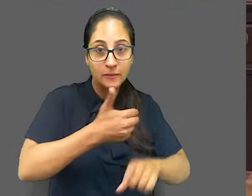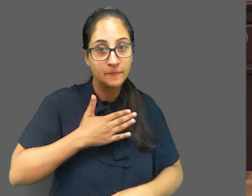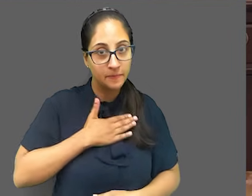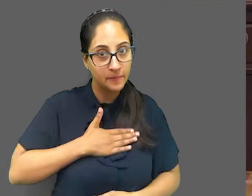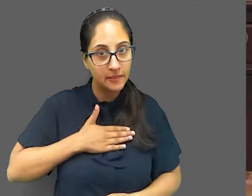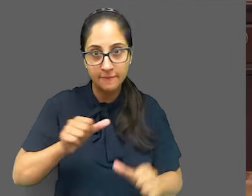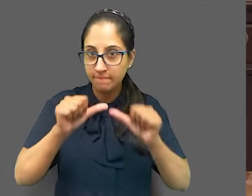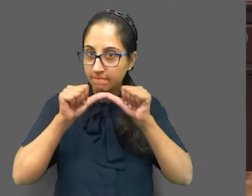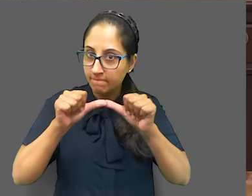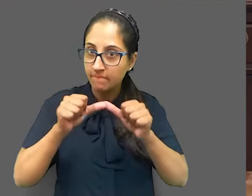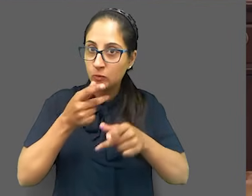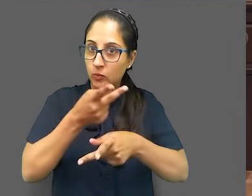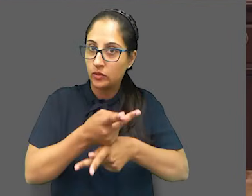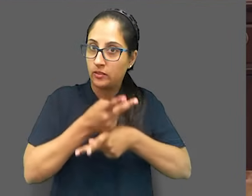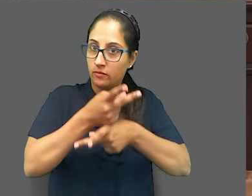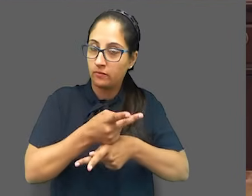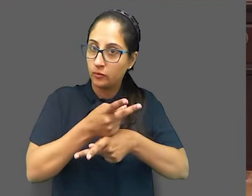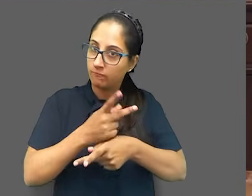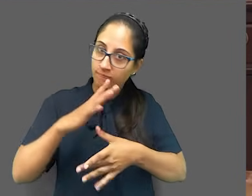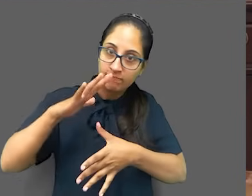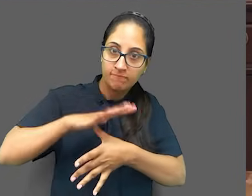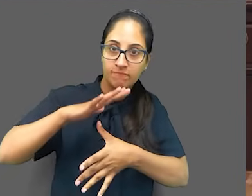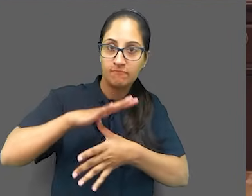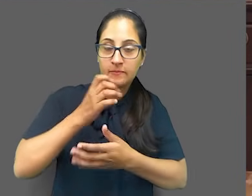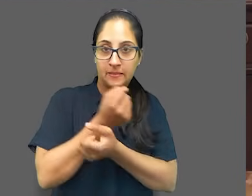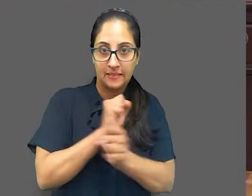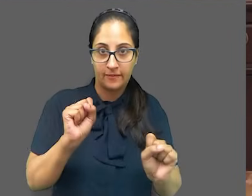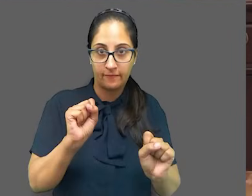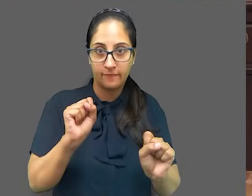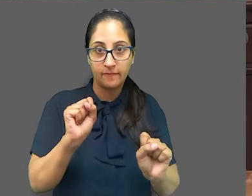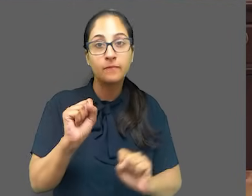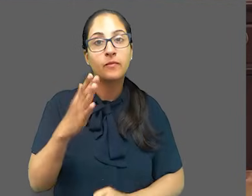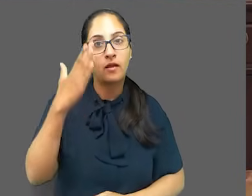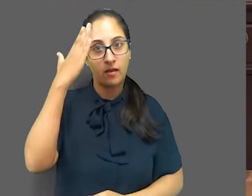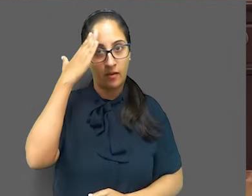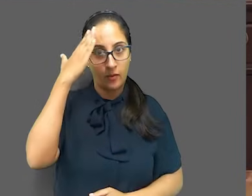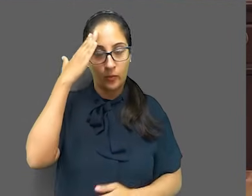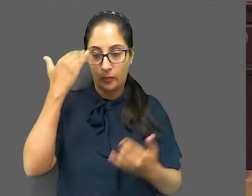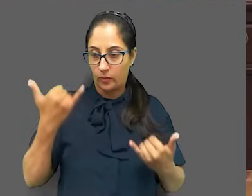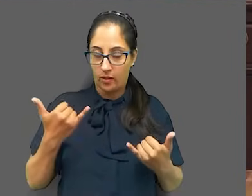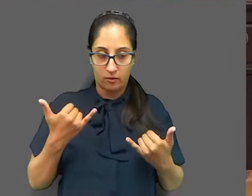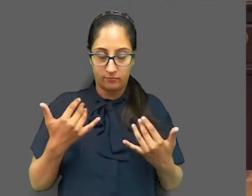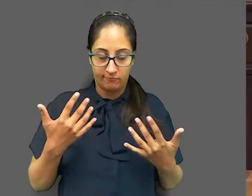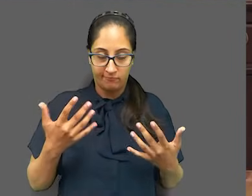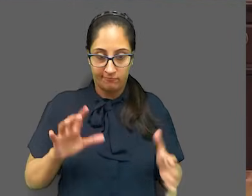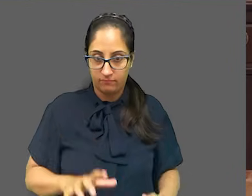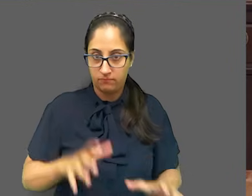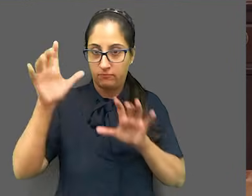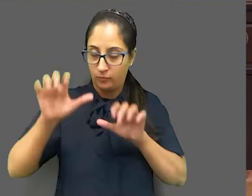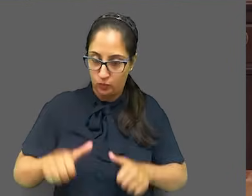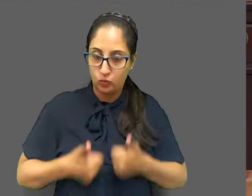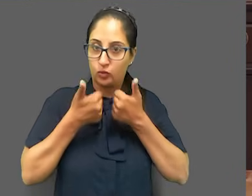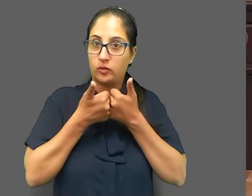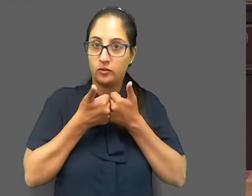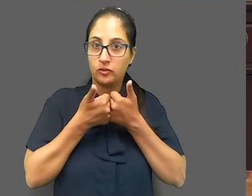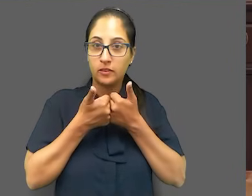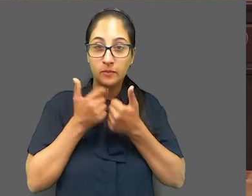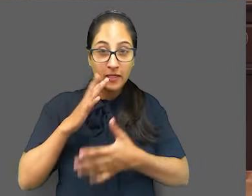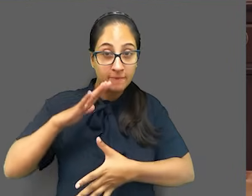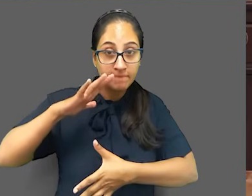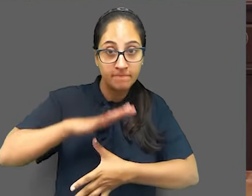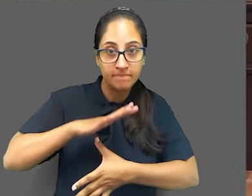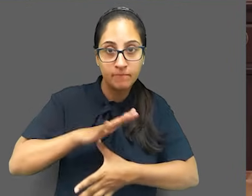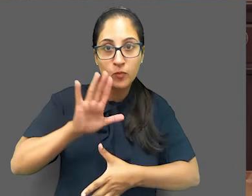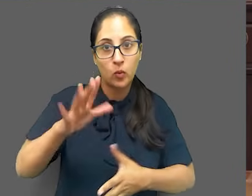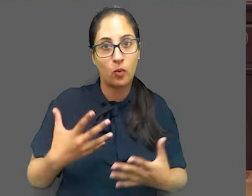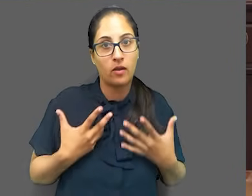your guard down. I know this is a difficult time, but your health and well-being are too important